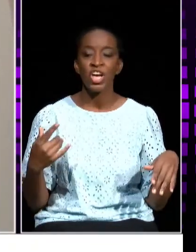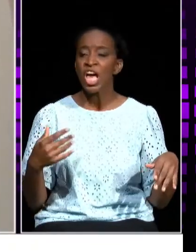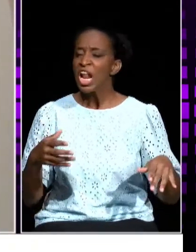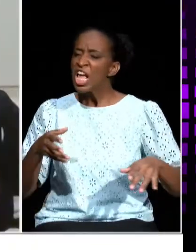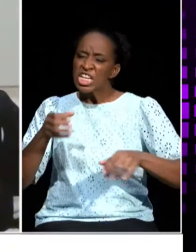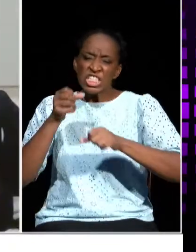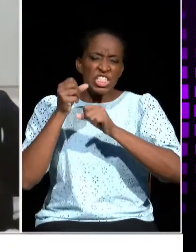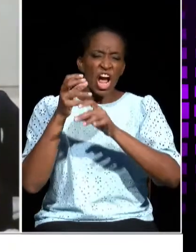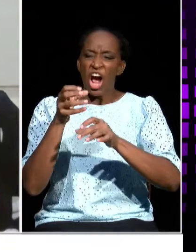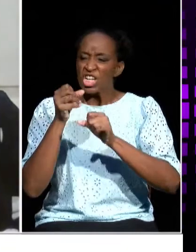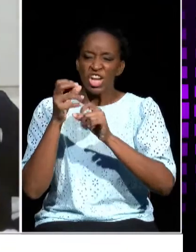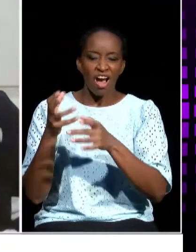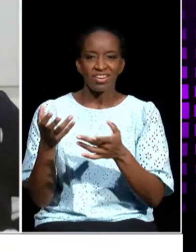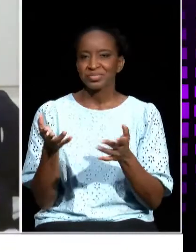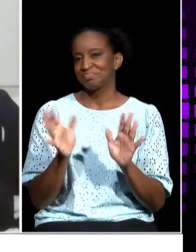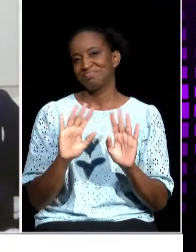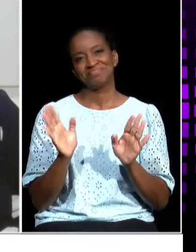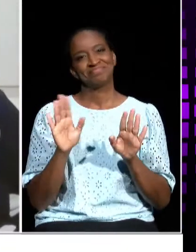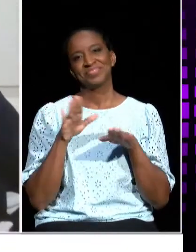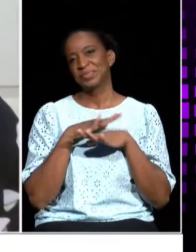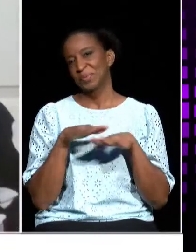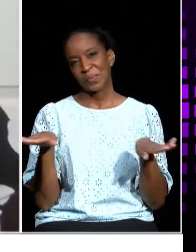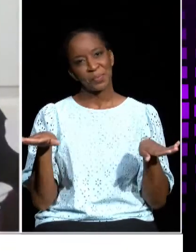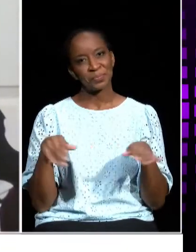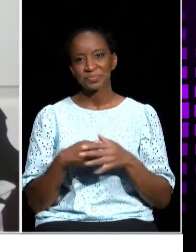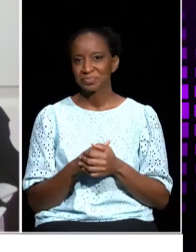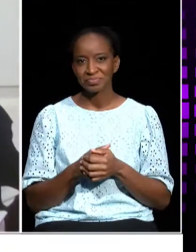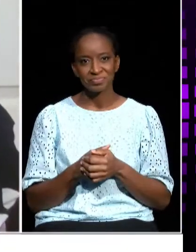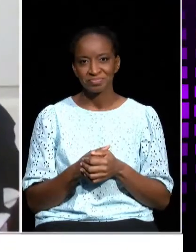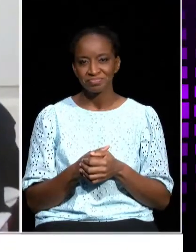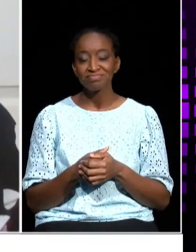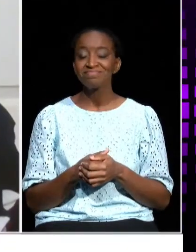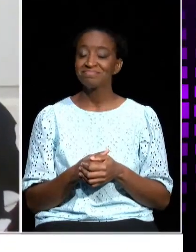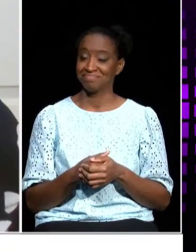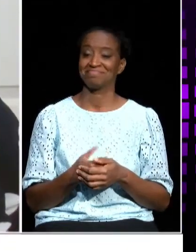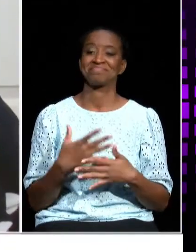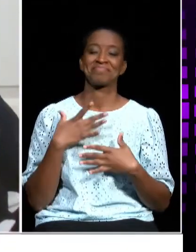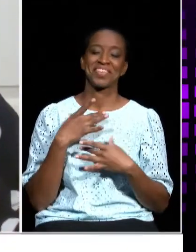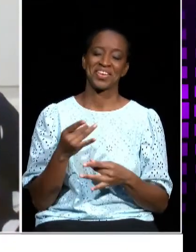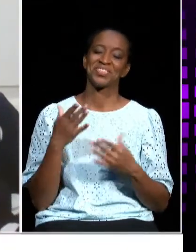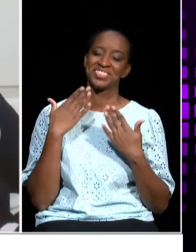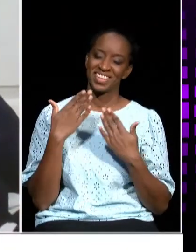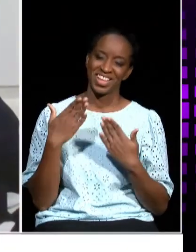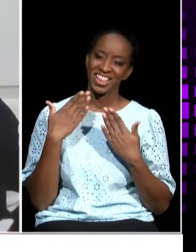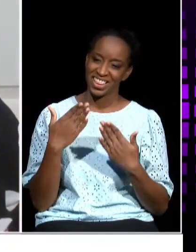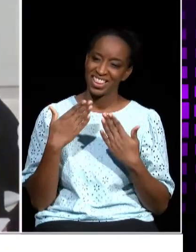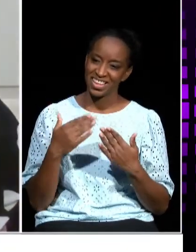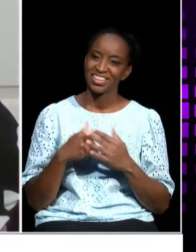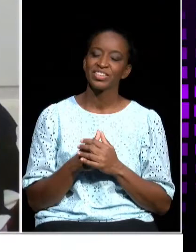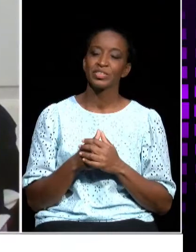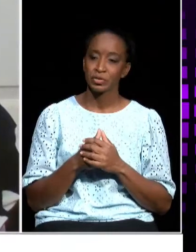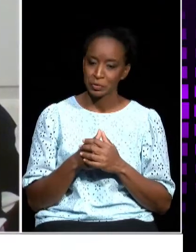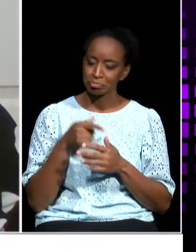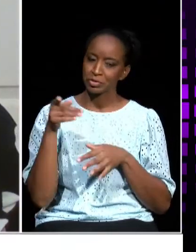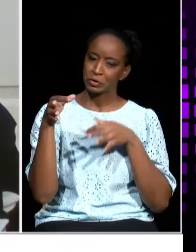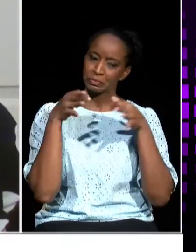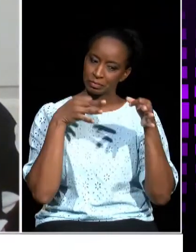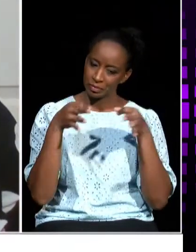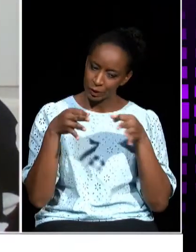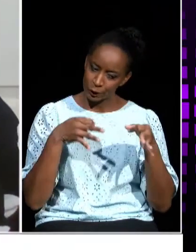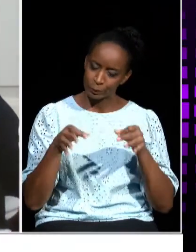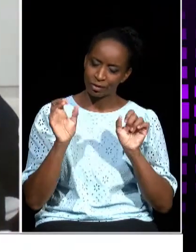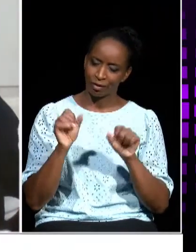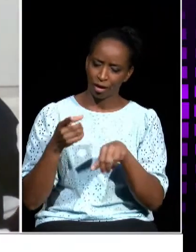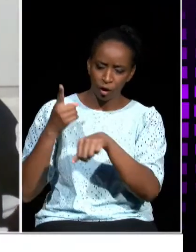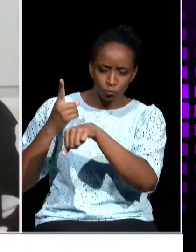sometimes. That's interesting. Thank you very much, Shernell, for that feedback, and thank you for the alternative options to corporal punishment that parents